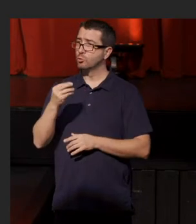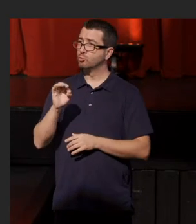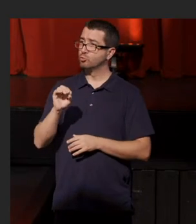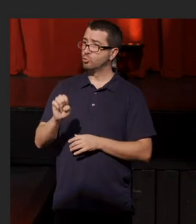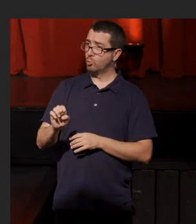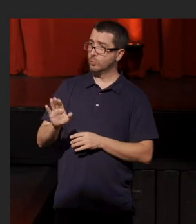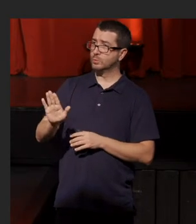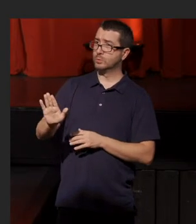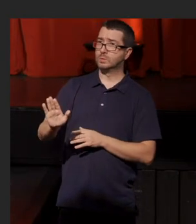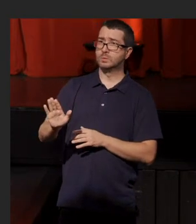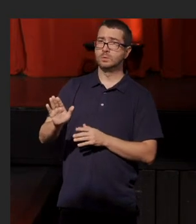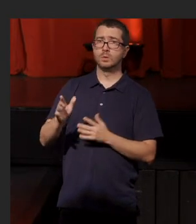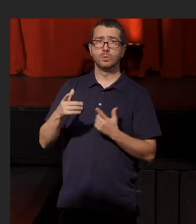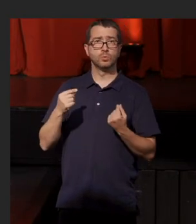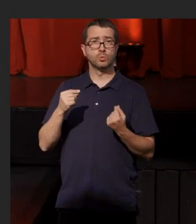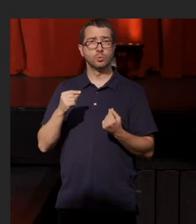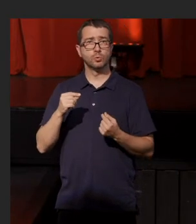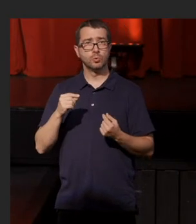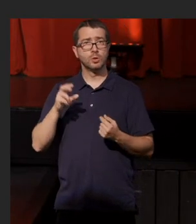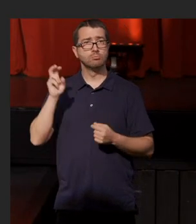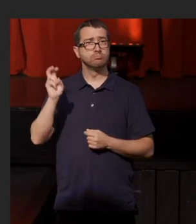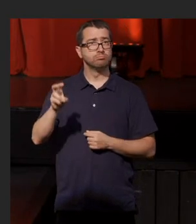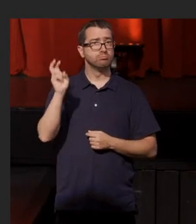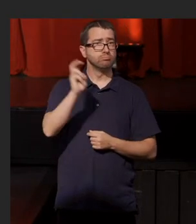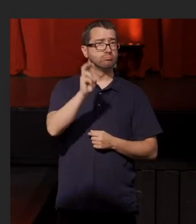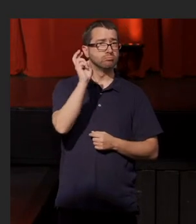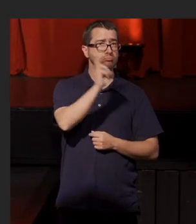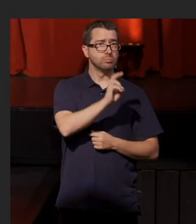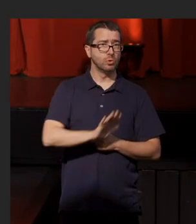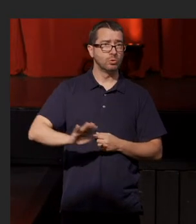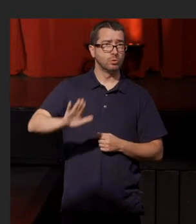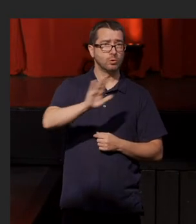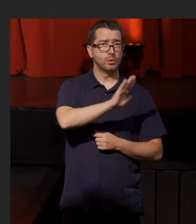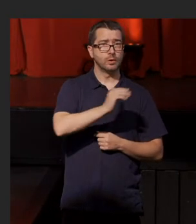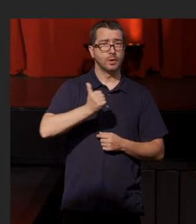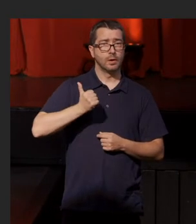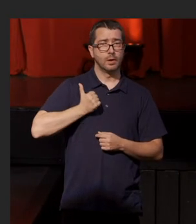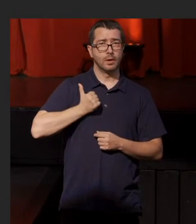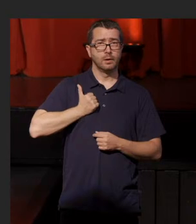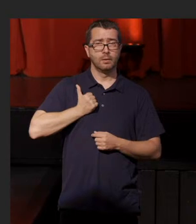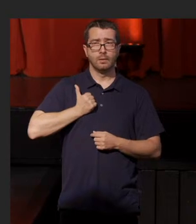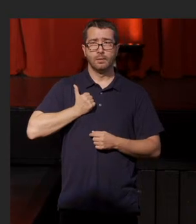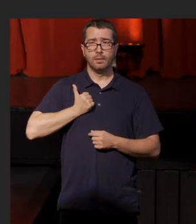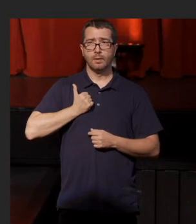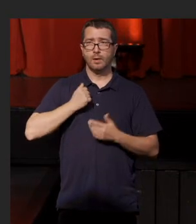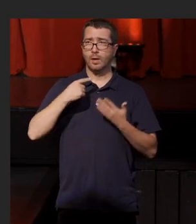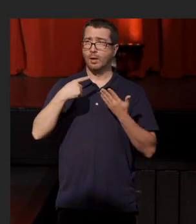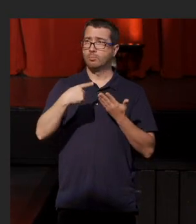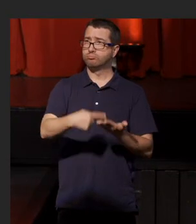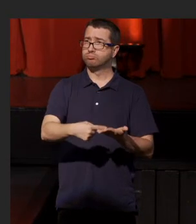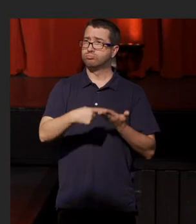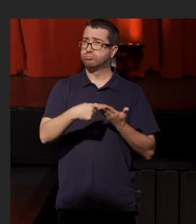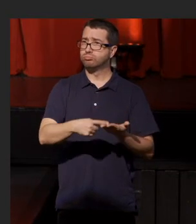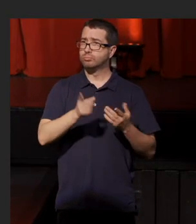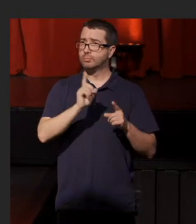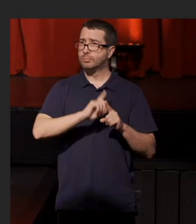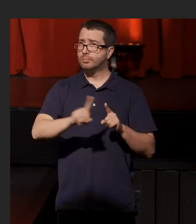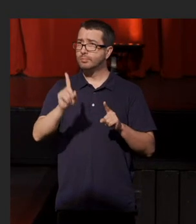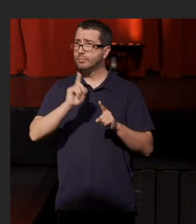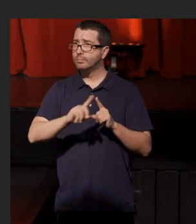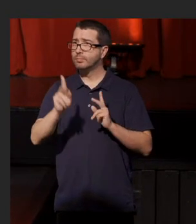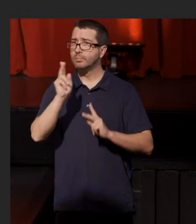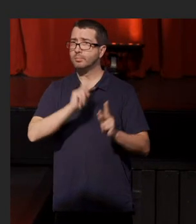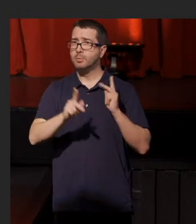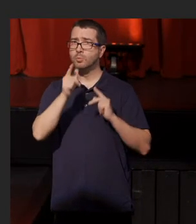about across the country, in fact, talking to many who remembered Mr. Stanfield, and